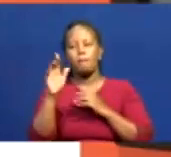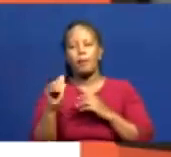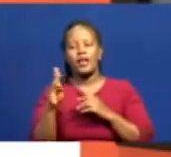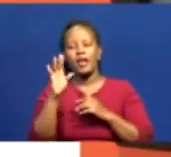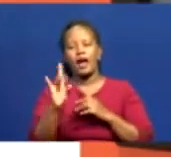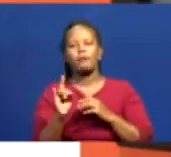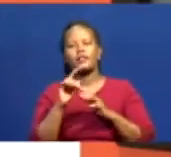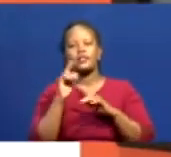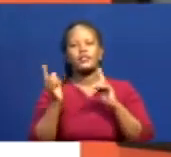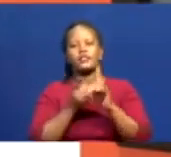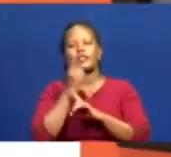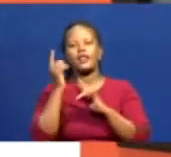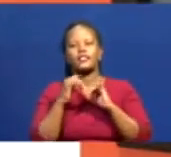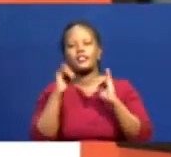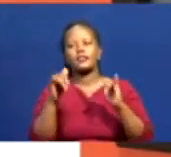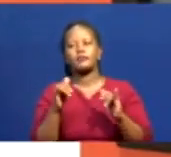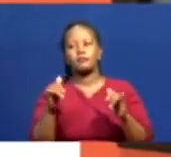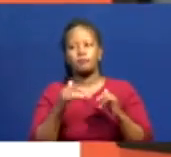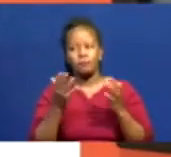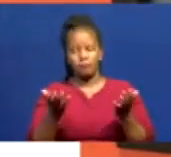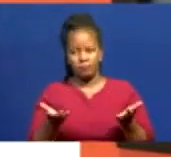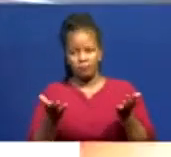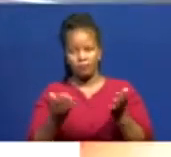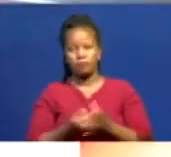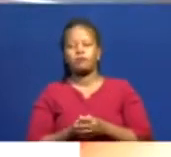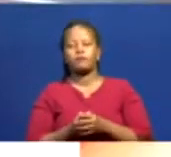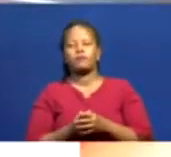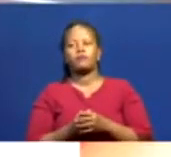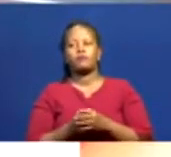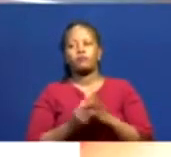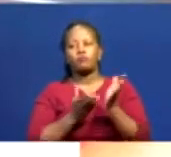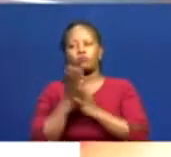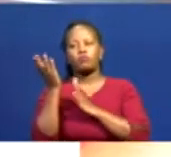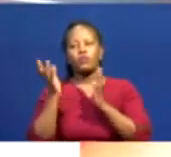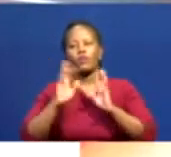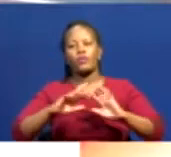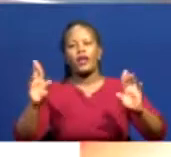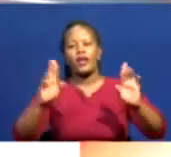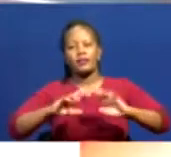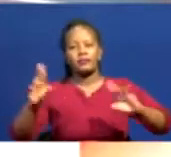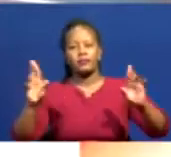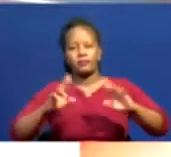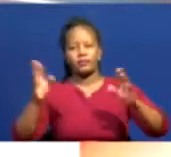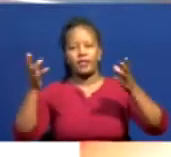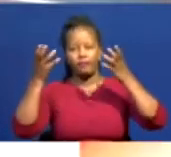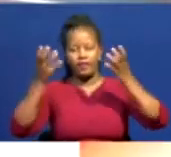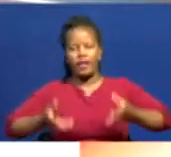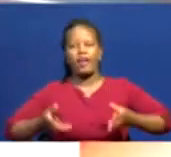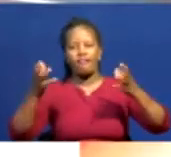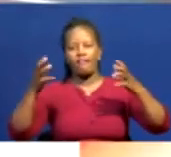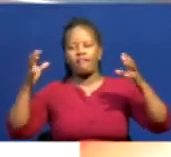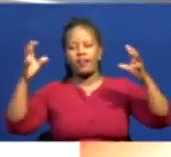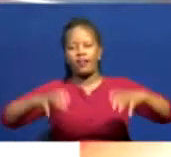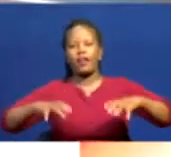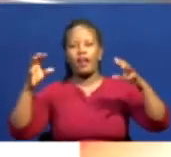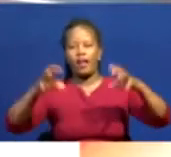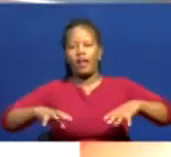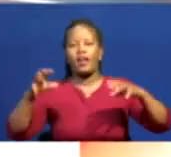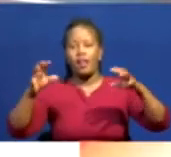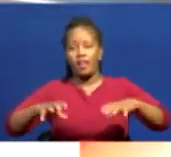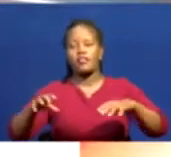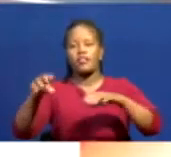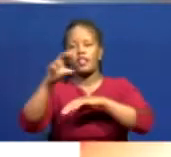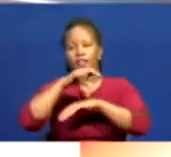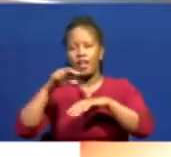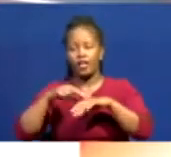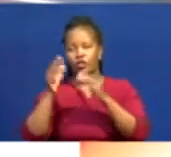And let's start on that particular note, where in terms of the El Nino preparations this afternoon, the national and the county governments